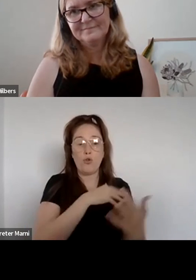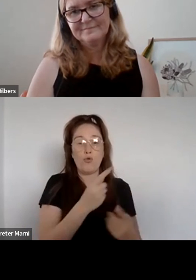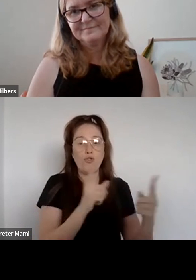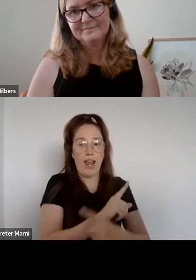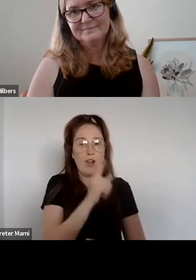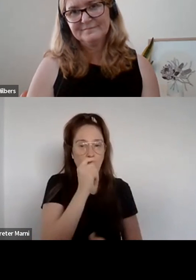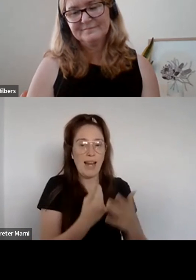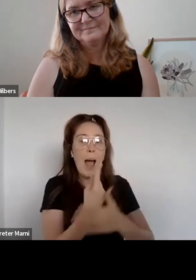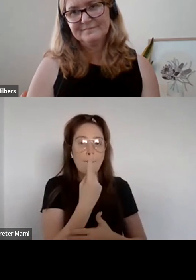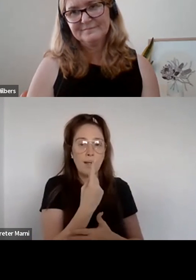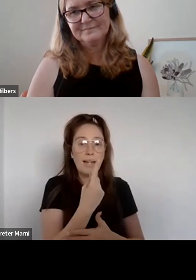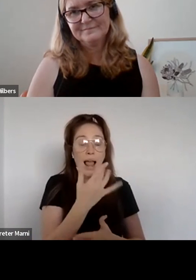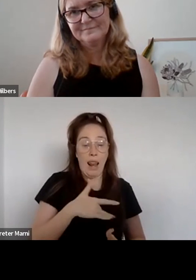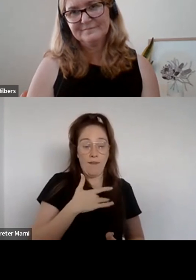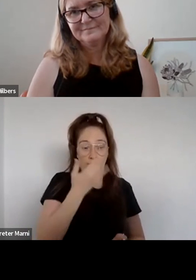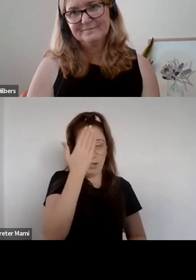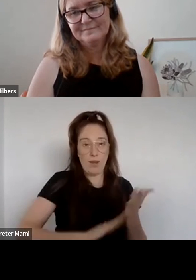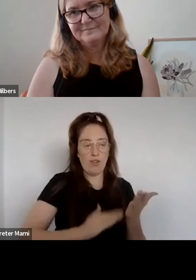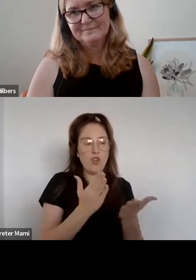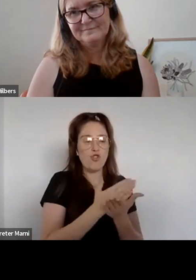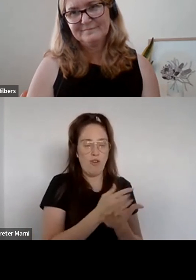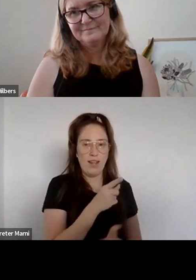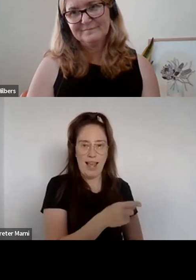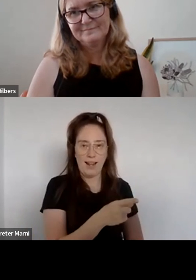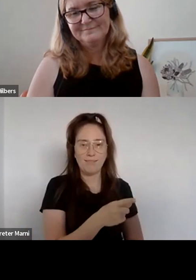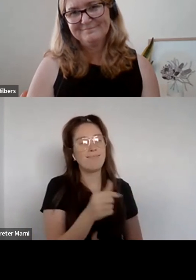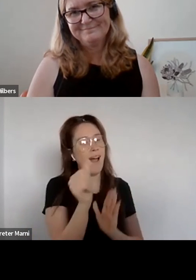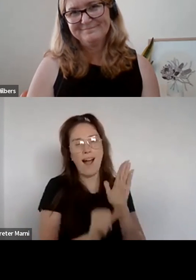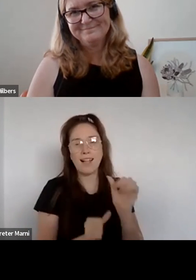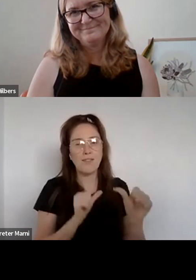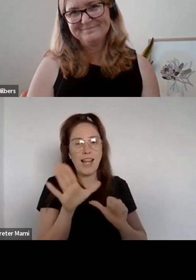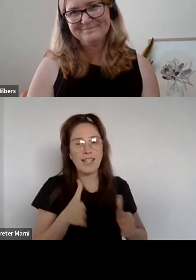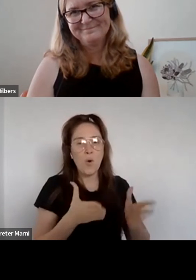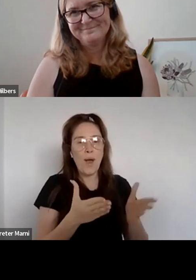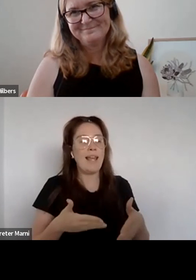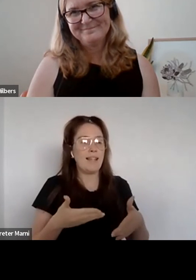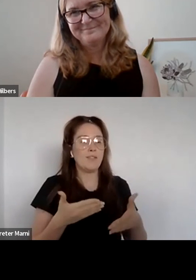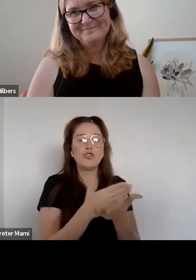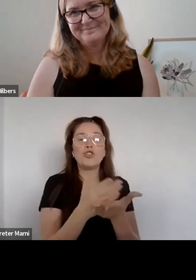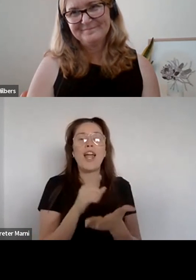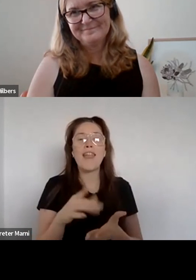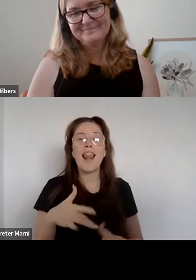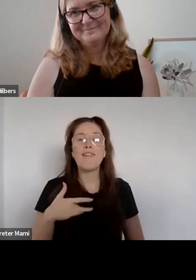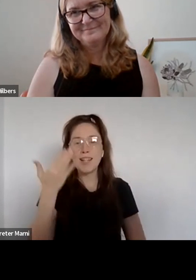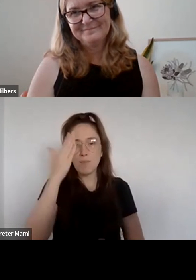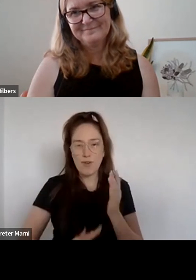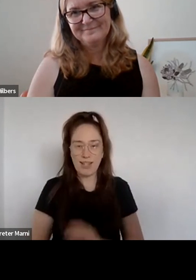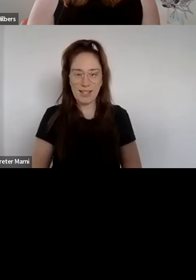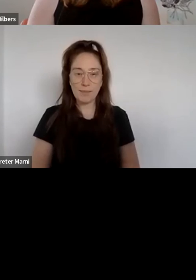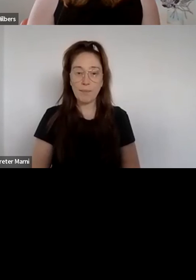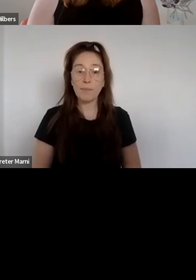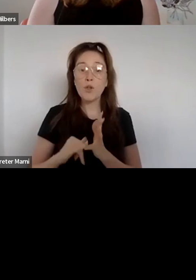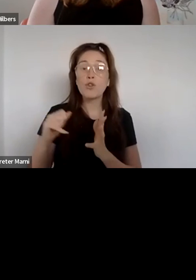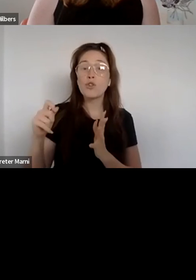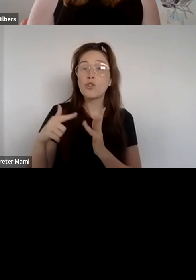experience and sharing it. And the arts is a great way to share that lived experience. I'm going to ask Scott to come back